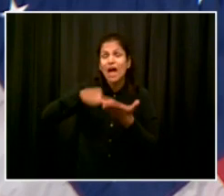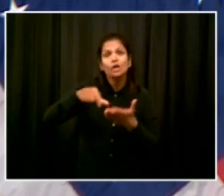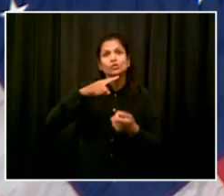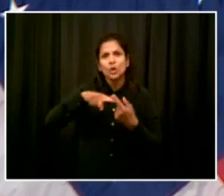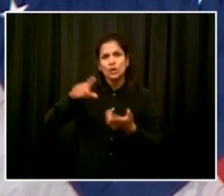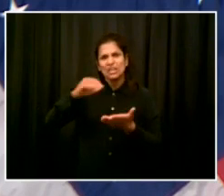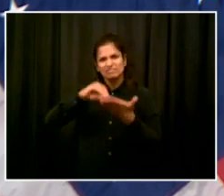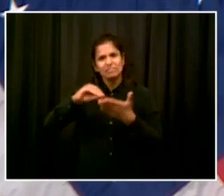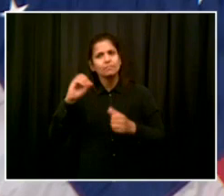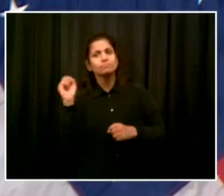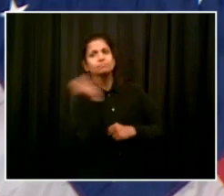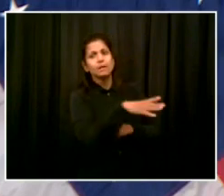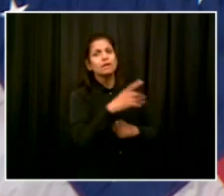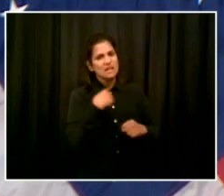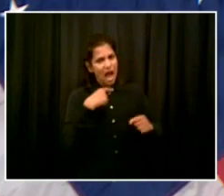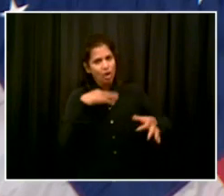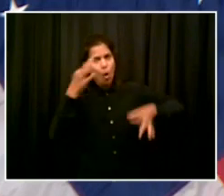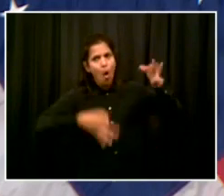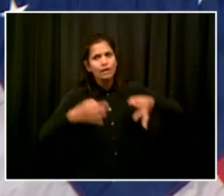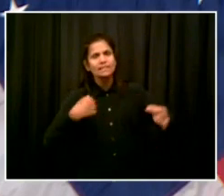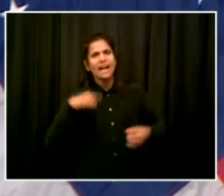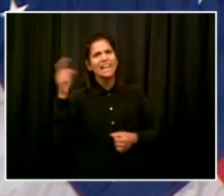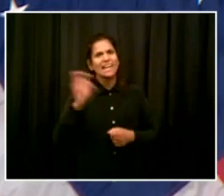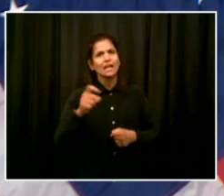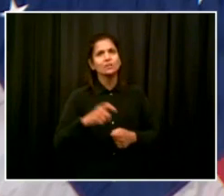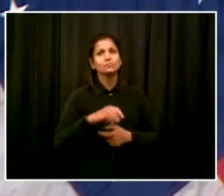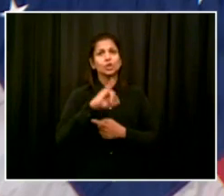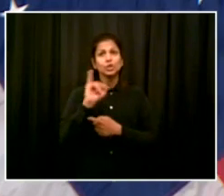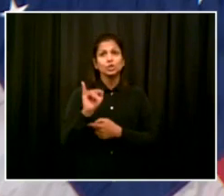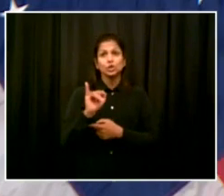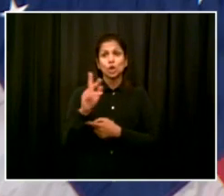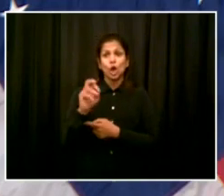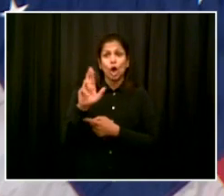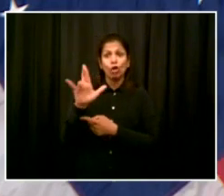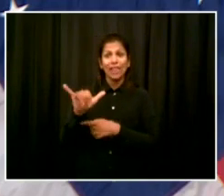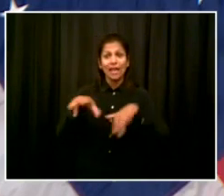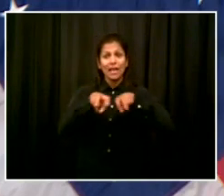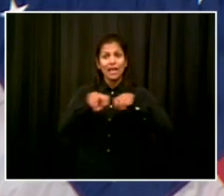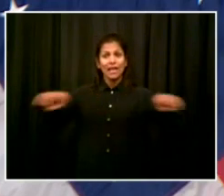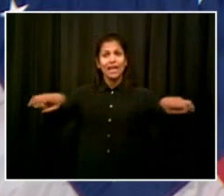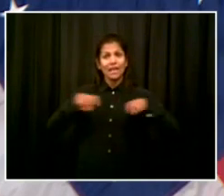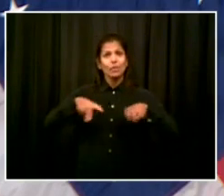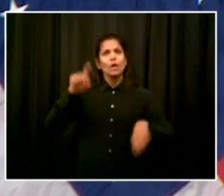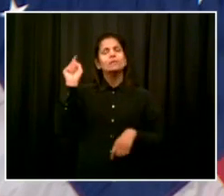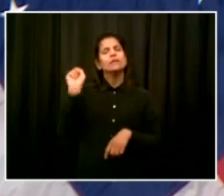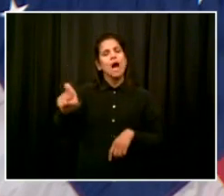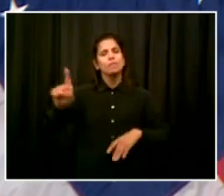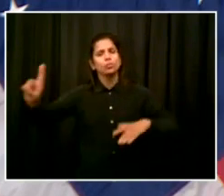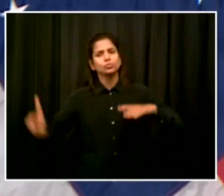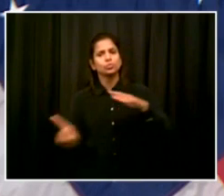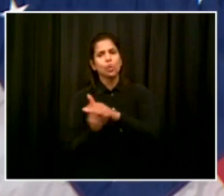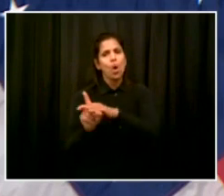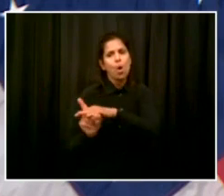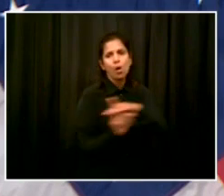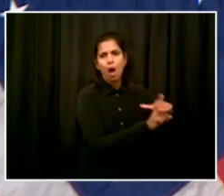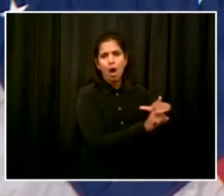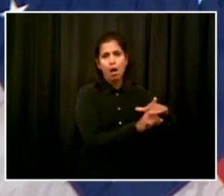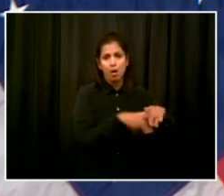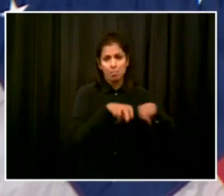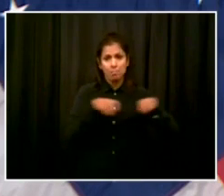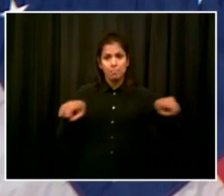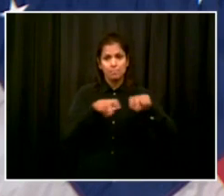this. And Gloria, there's a lot of pieces to this, but a significant piece is exactly what the mayor just